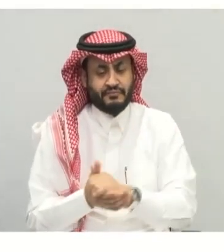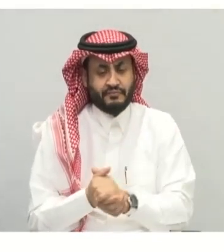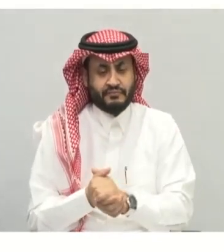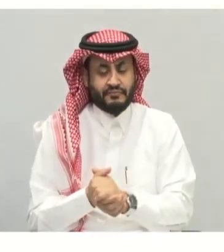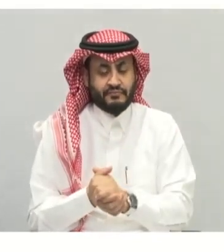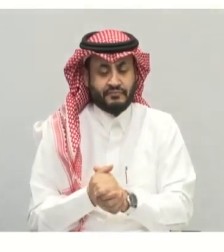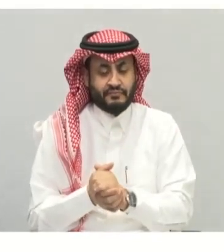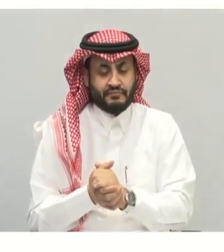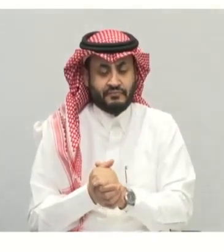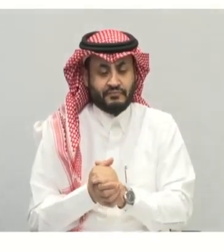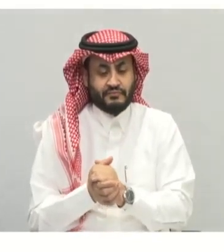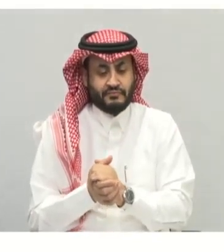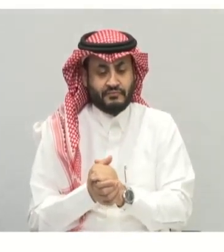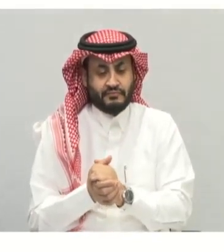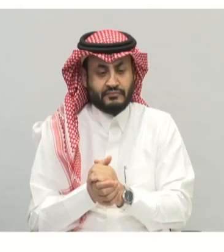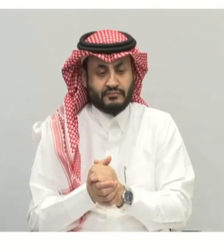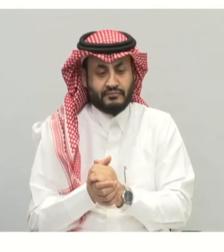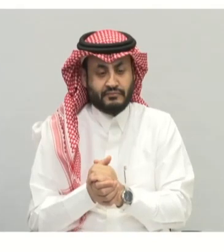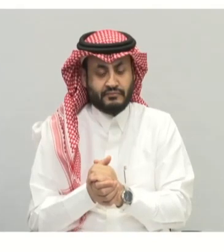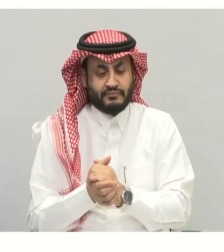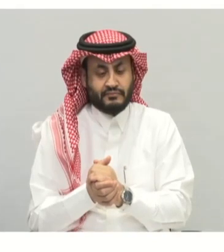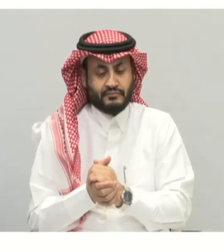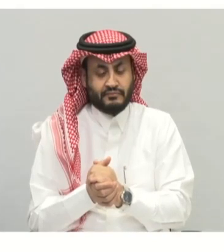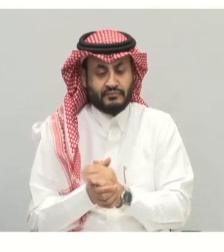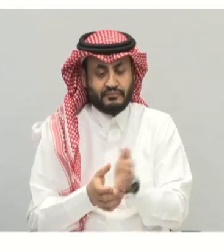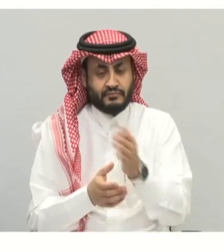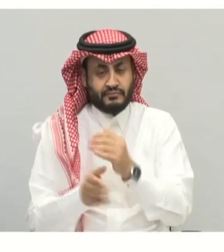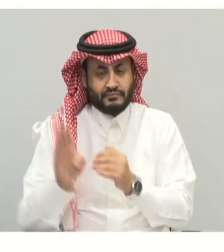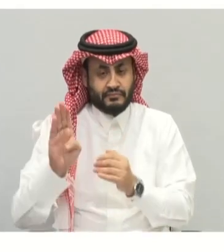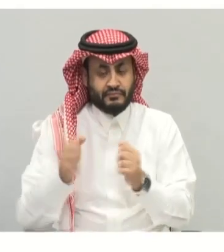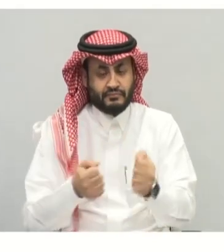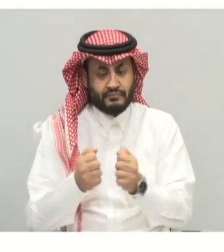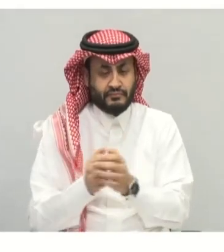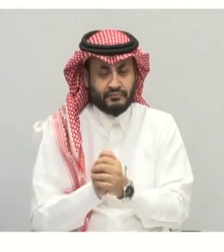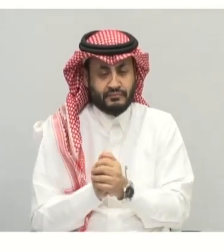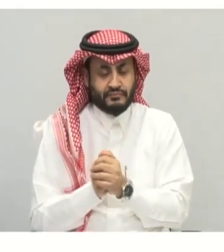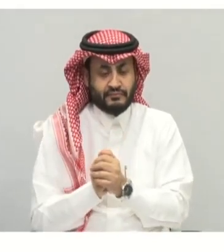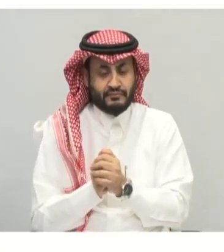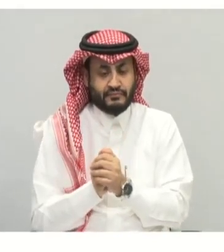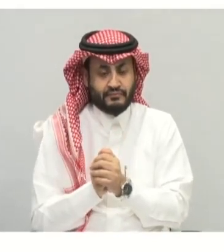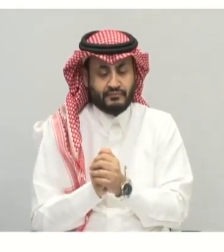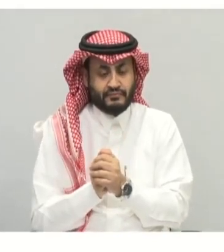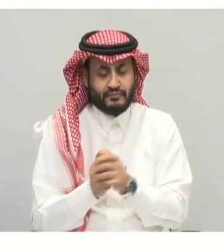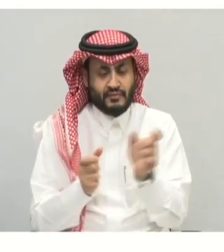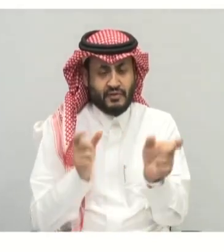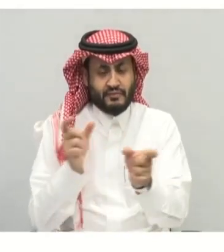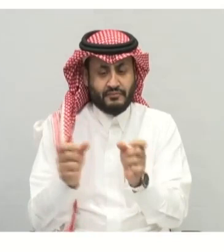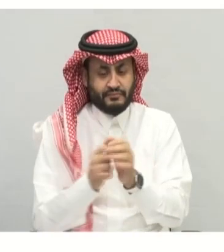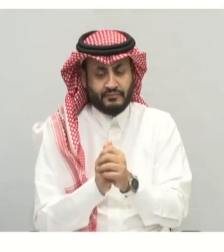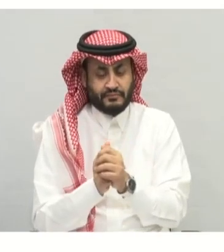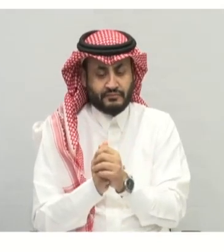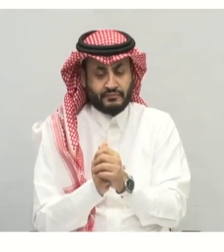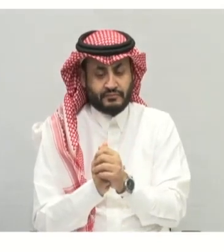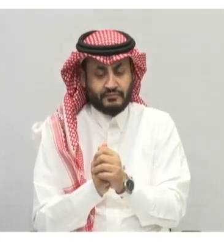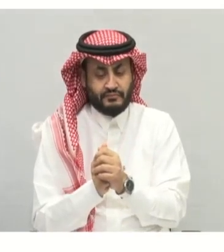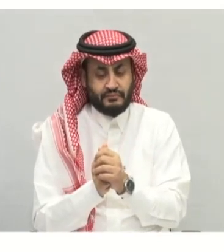the same exercise exercise a also another exercise where I ask you to complete the text with the